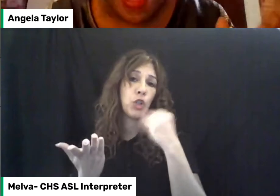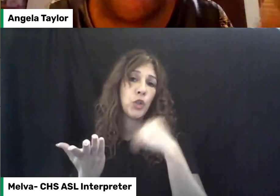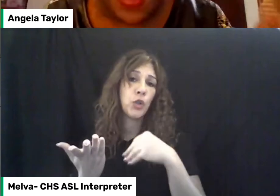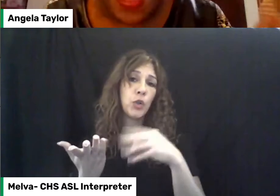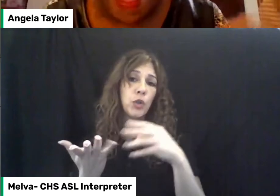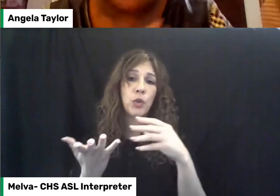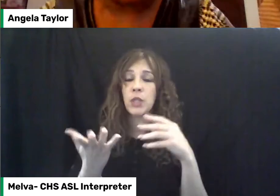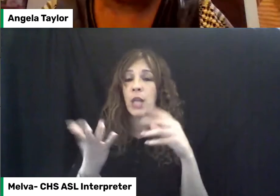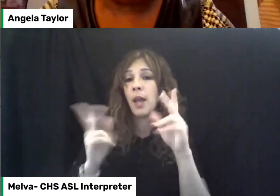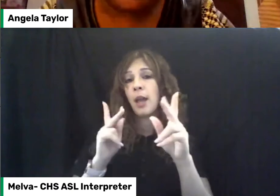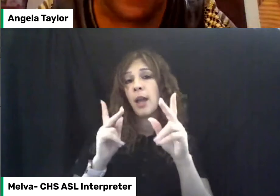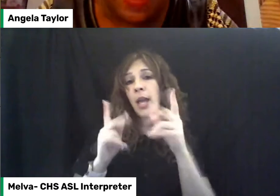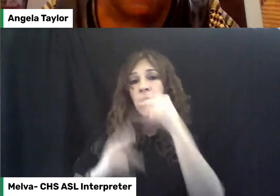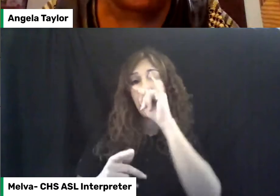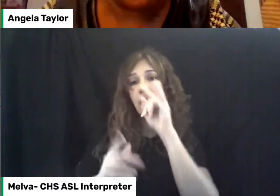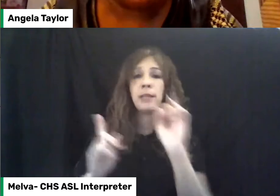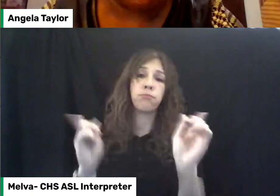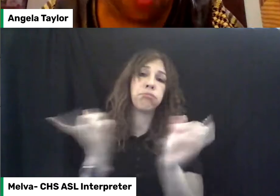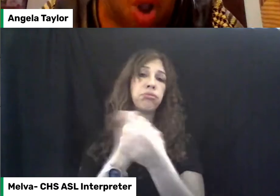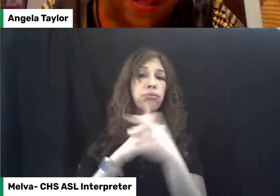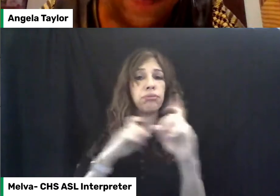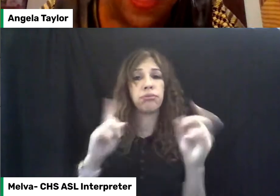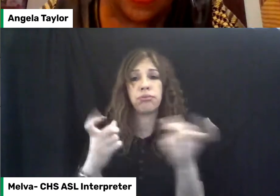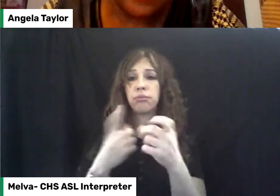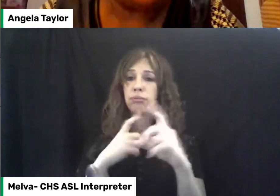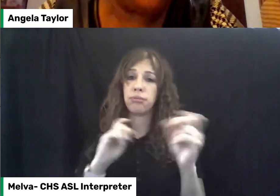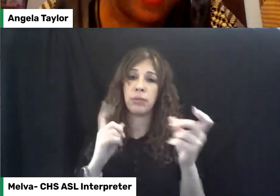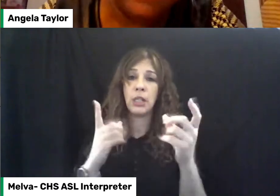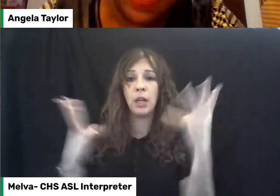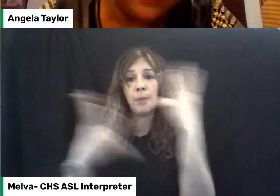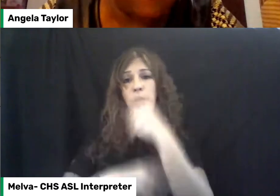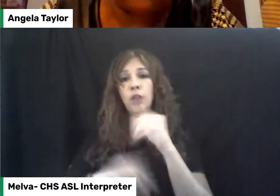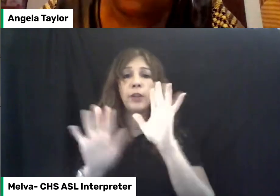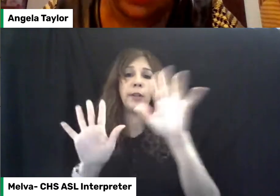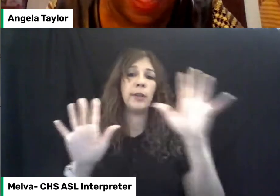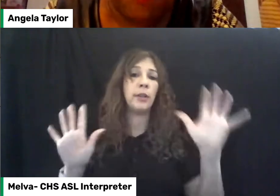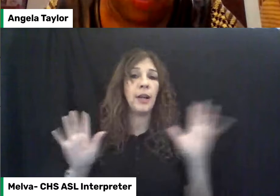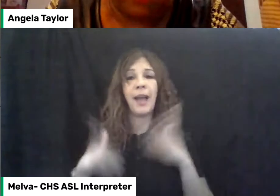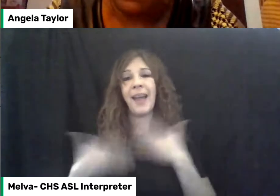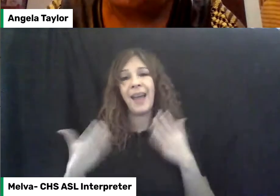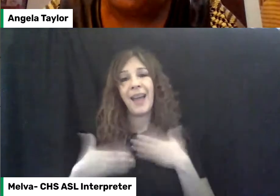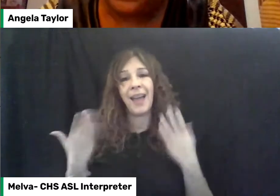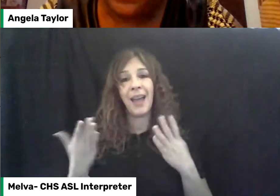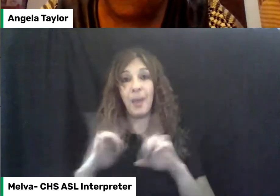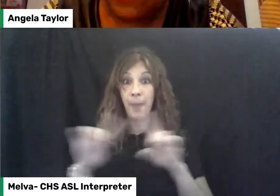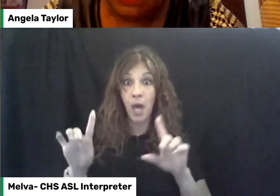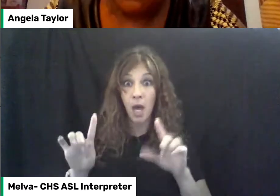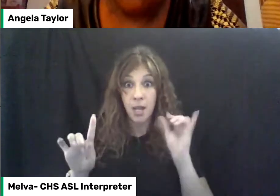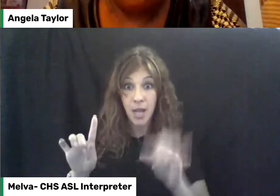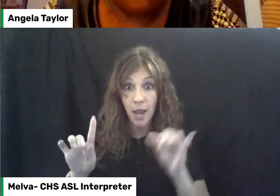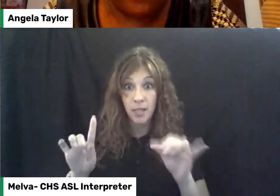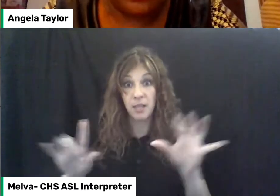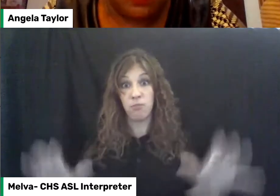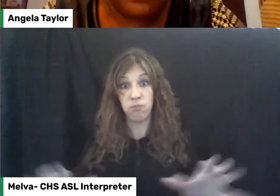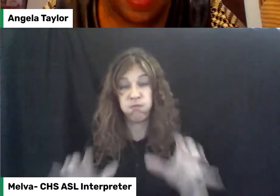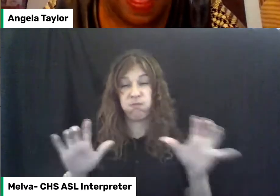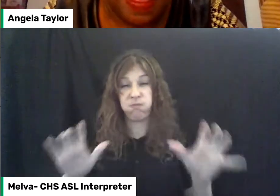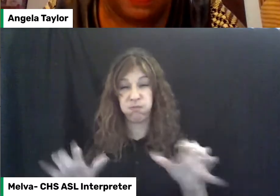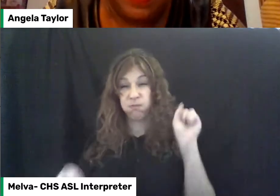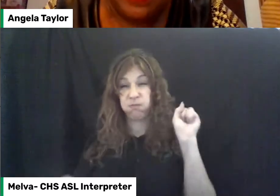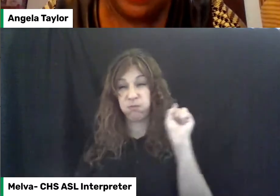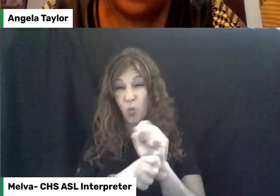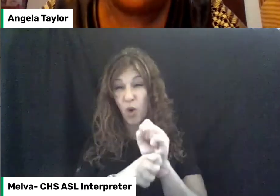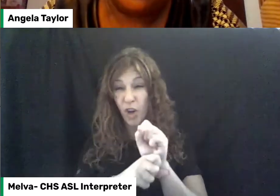happy, happy. But that comes with work. And to have done that work for a